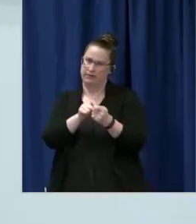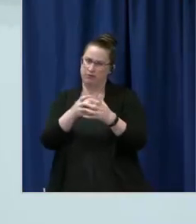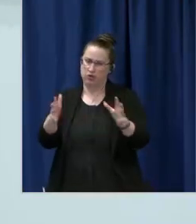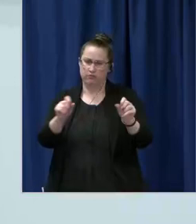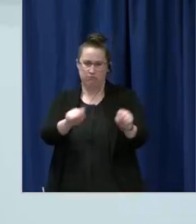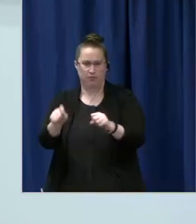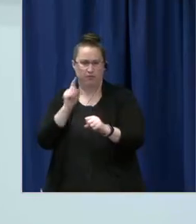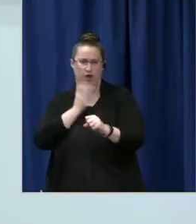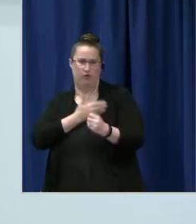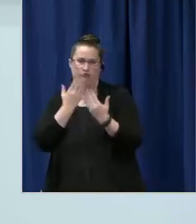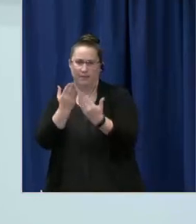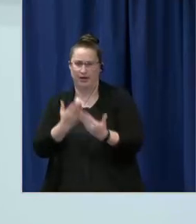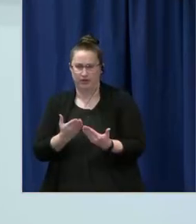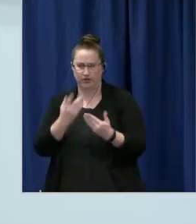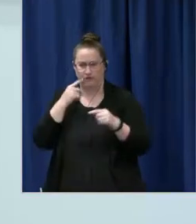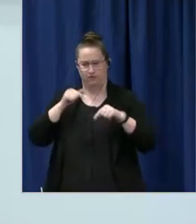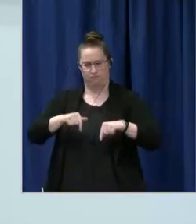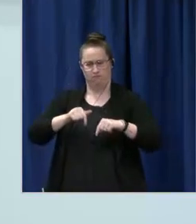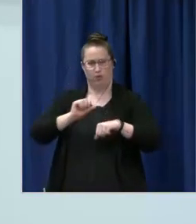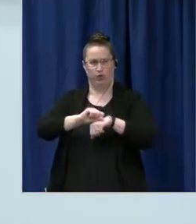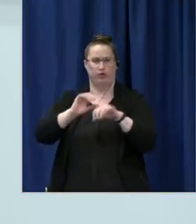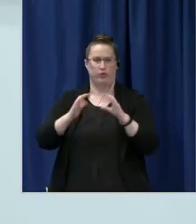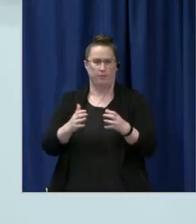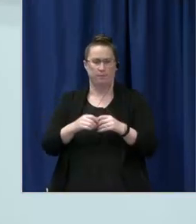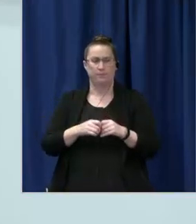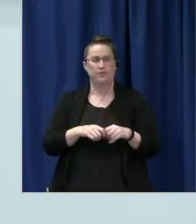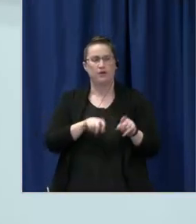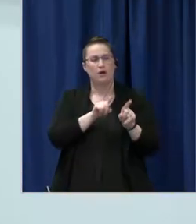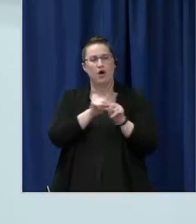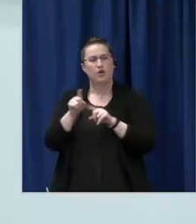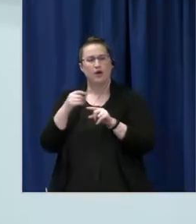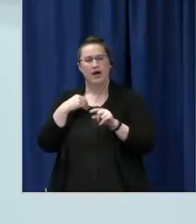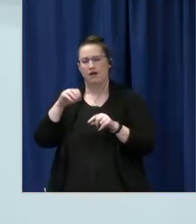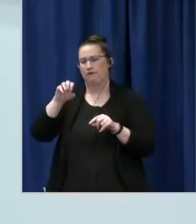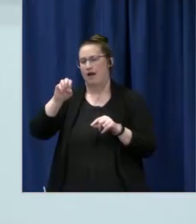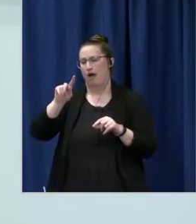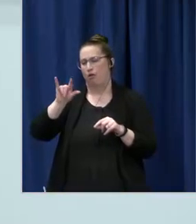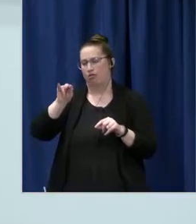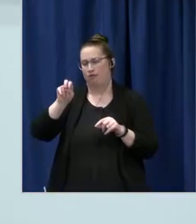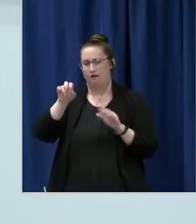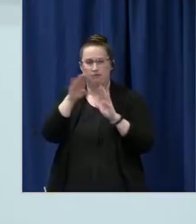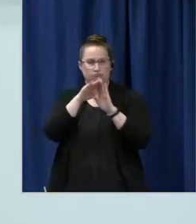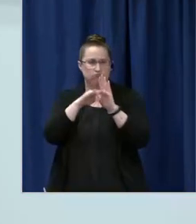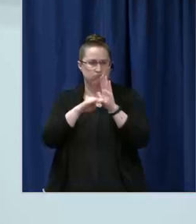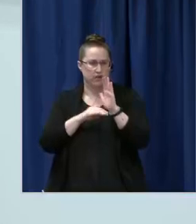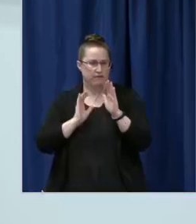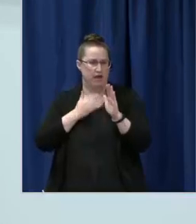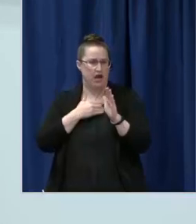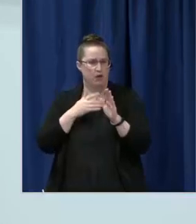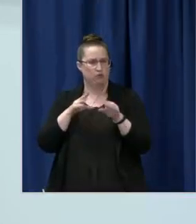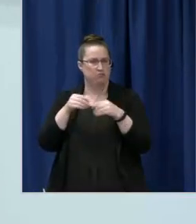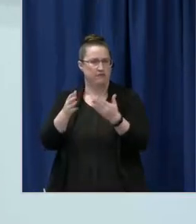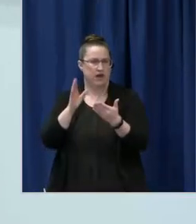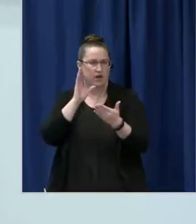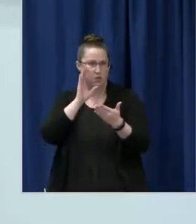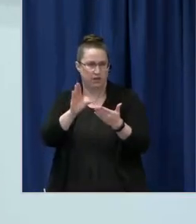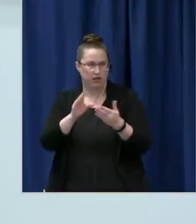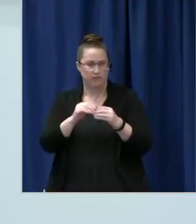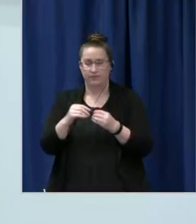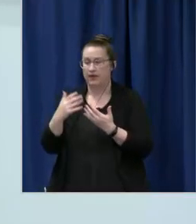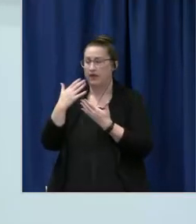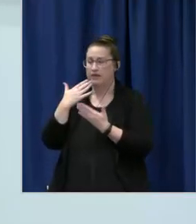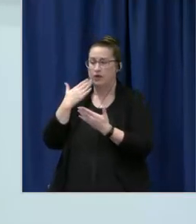recommendations resulting from this work. We do have an outline of the deliverable, thanks to work